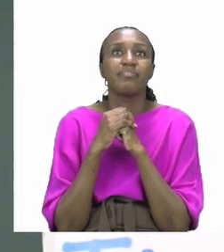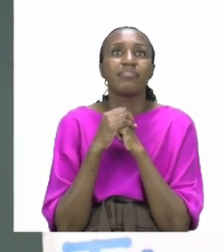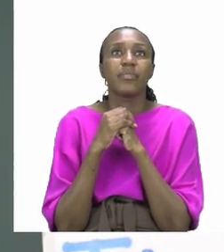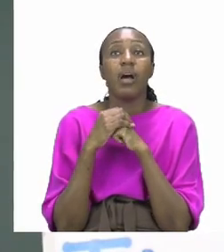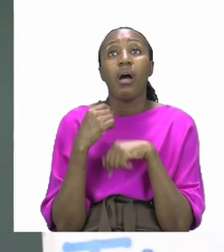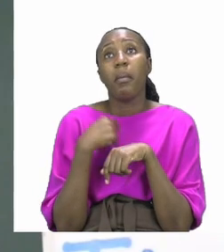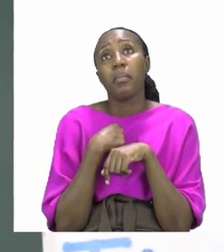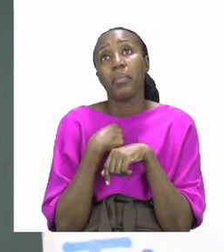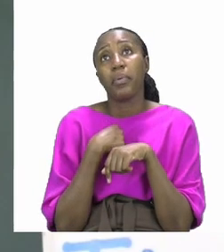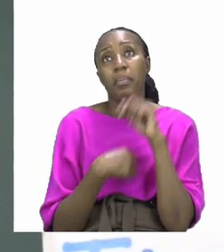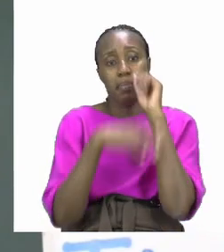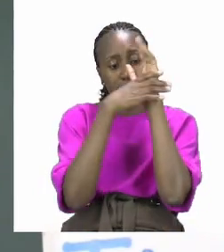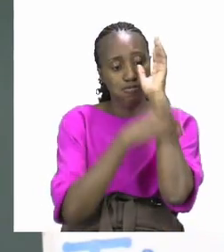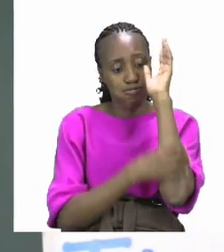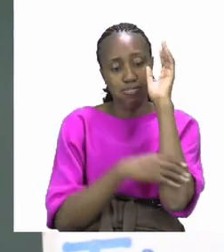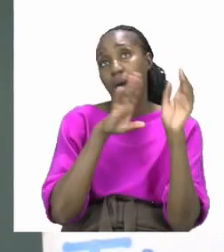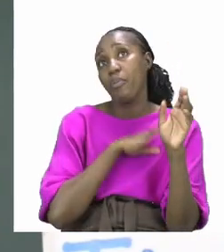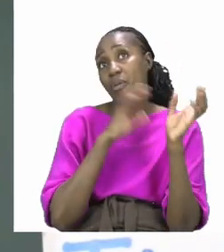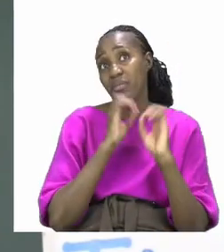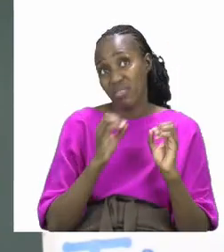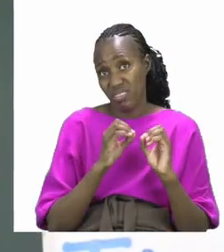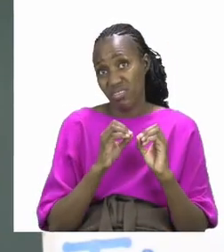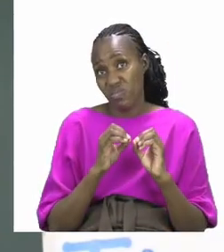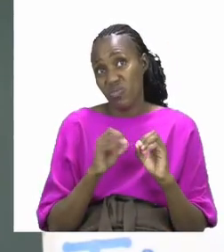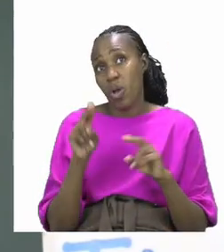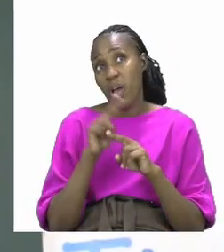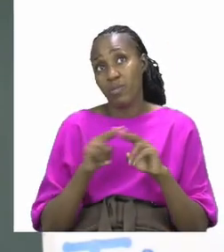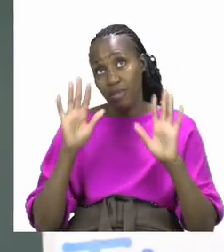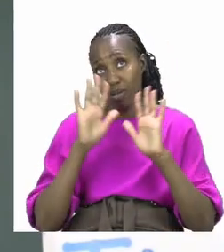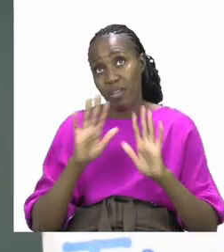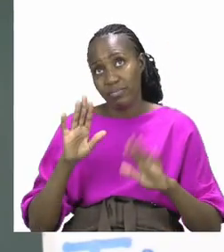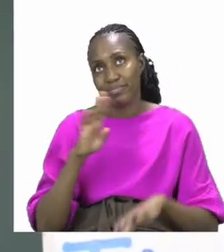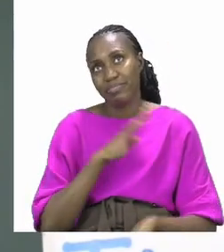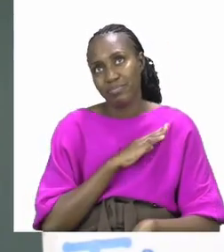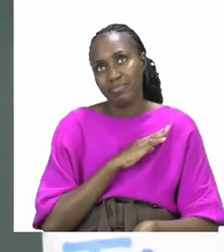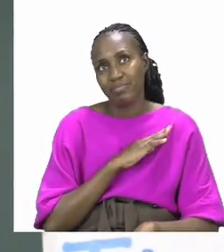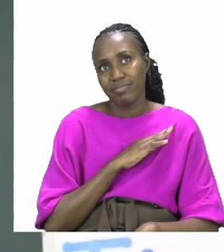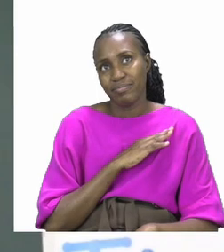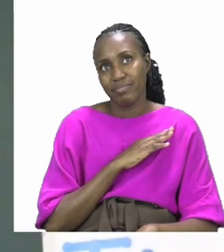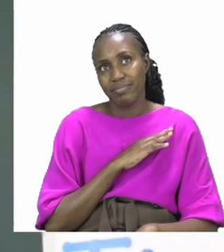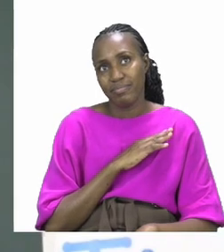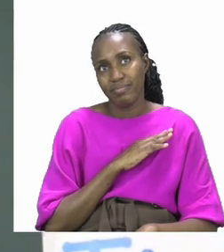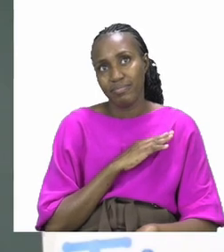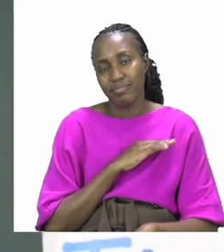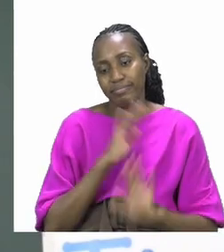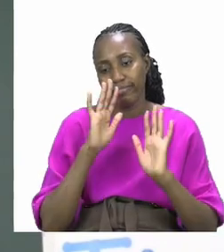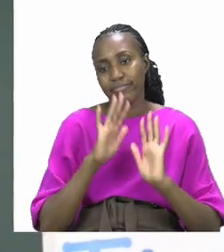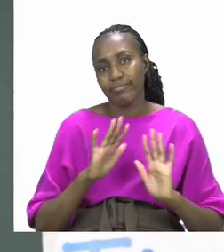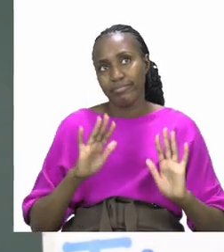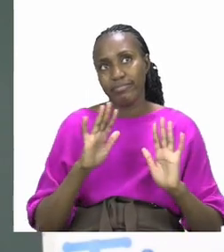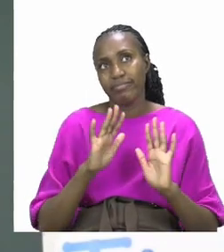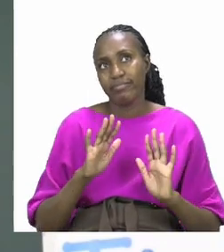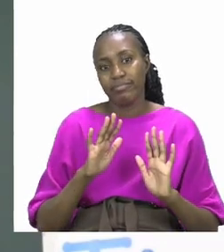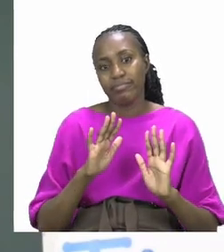the classroom, but what I do have is a brownish color. So I decided to color. So in case